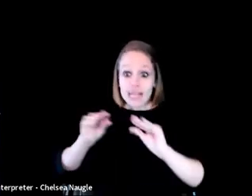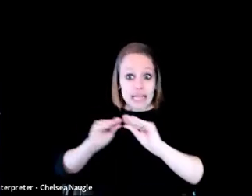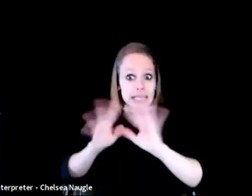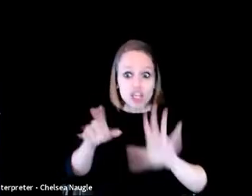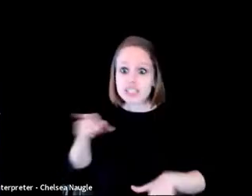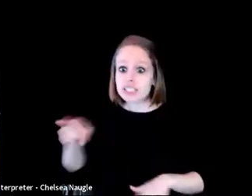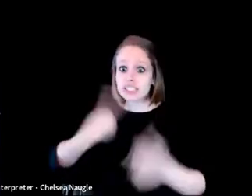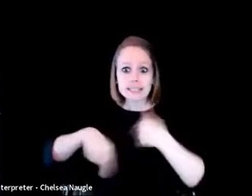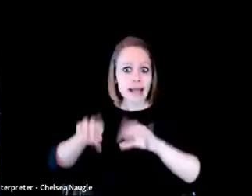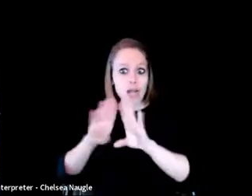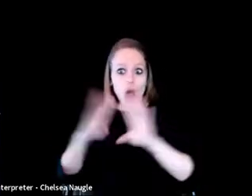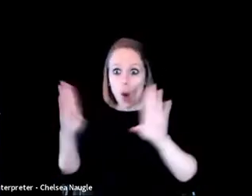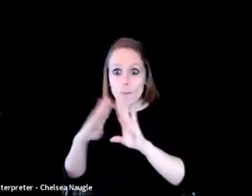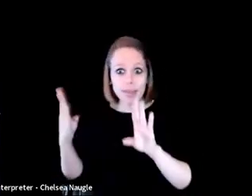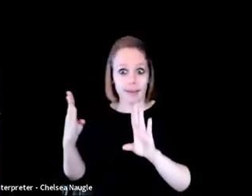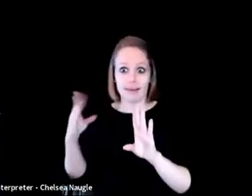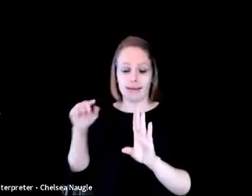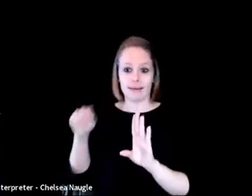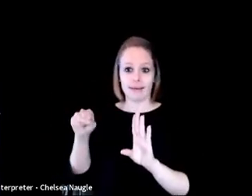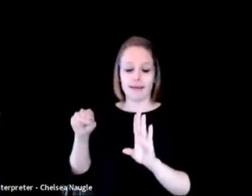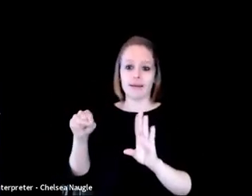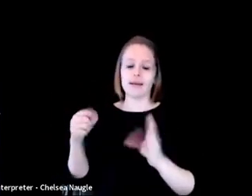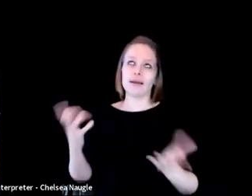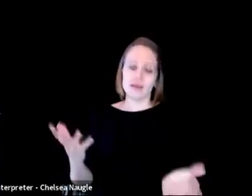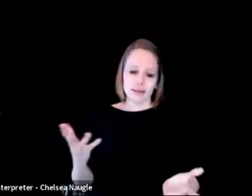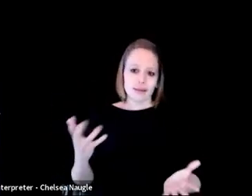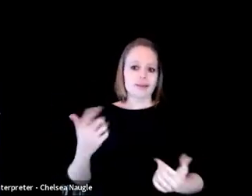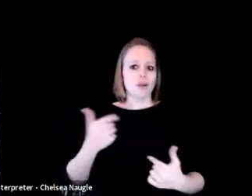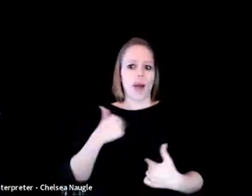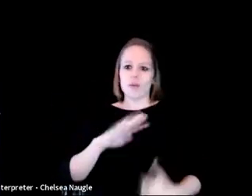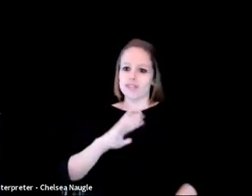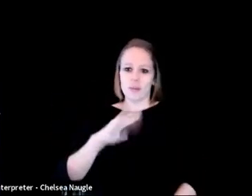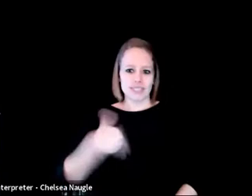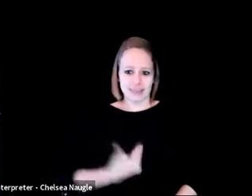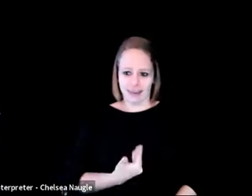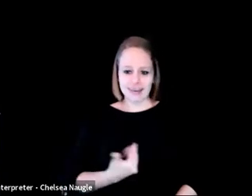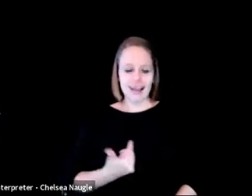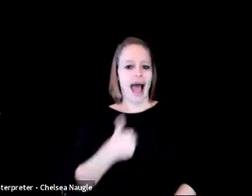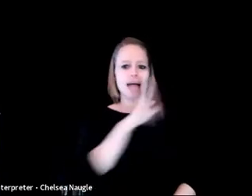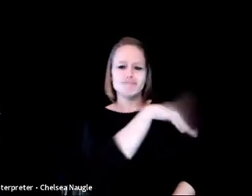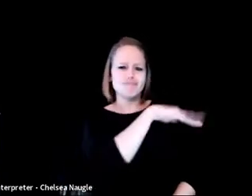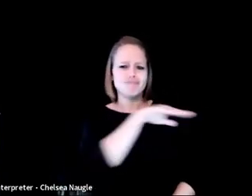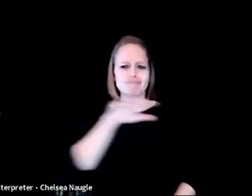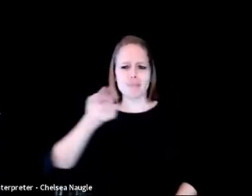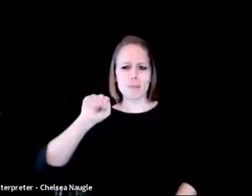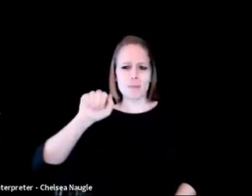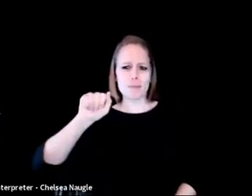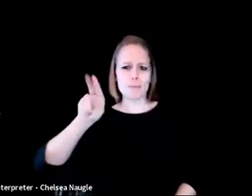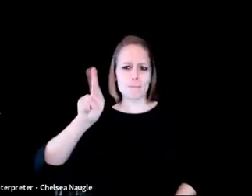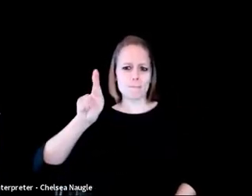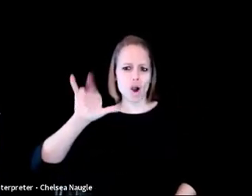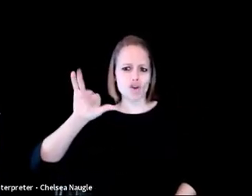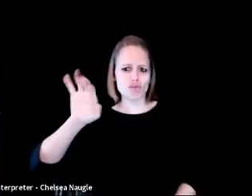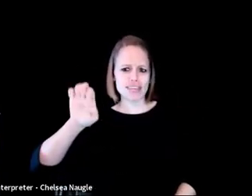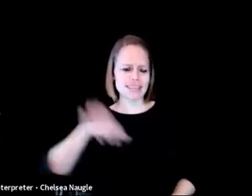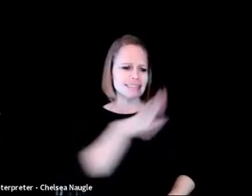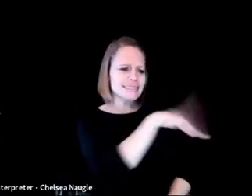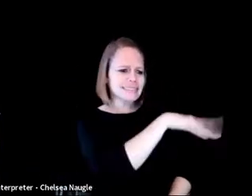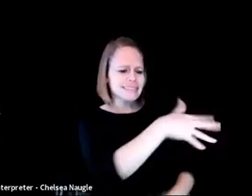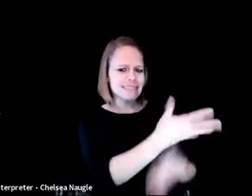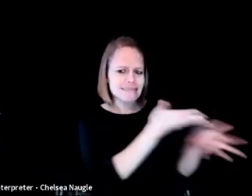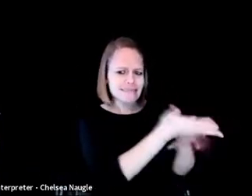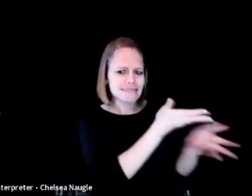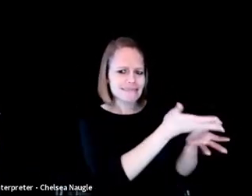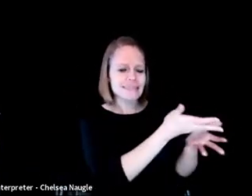open. And so I talked to Maurice. I got very upset, talked to Maurice, and he said, well, he goes, if they